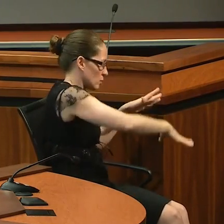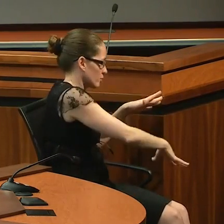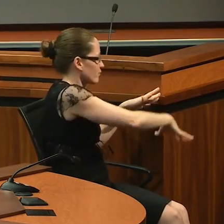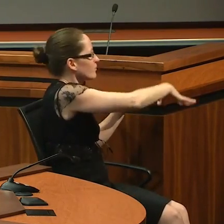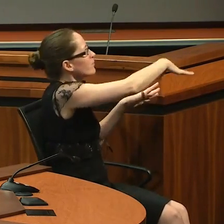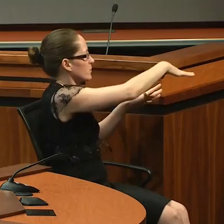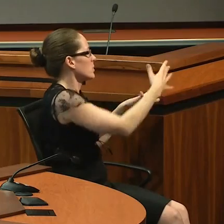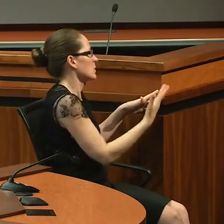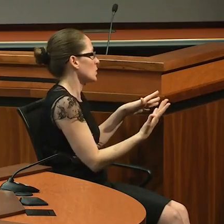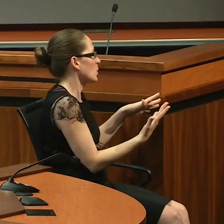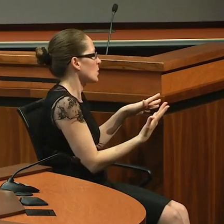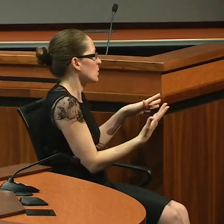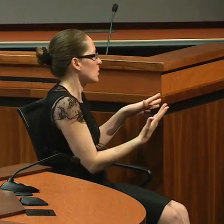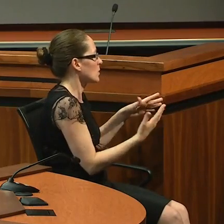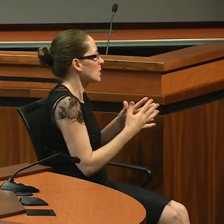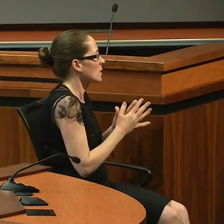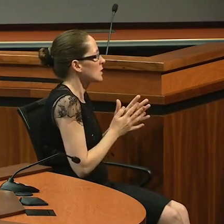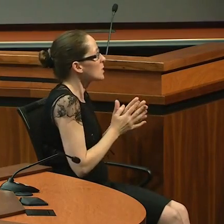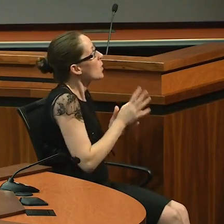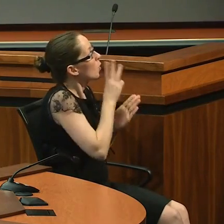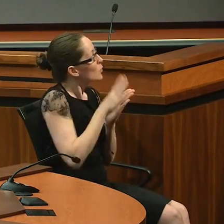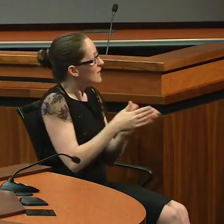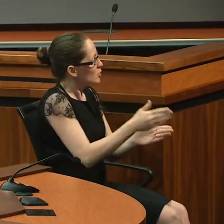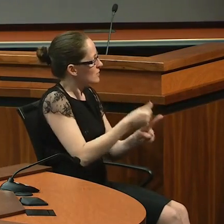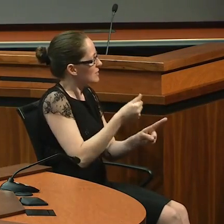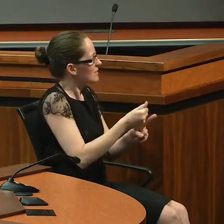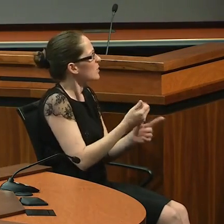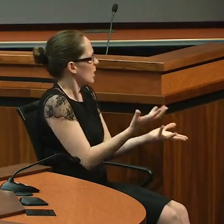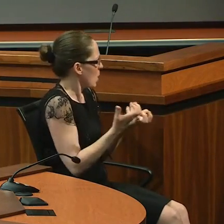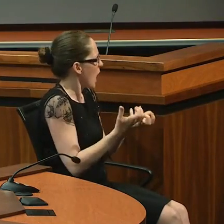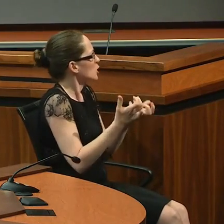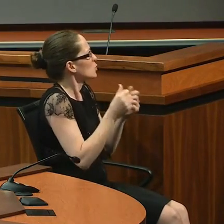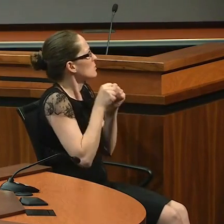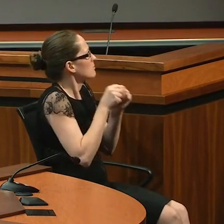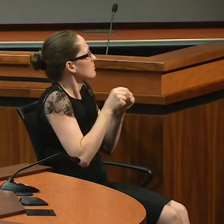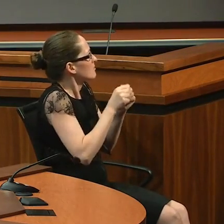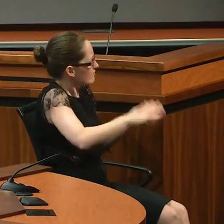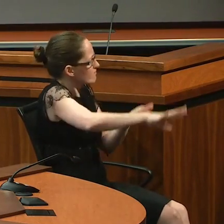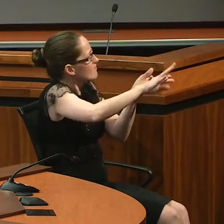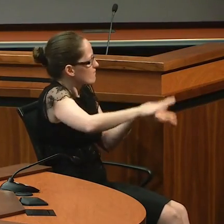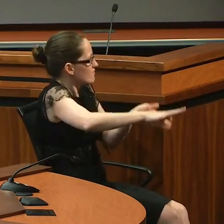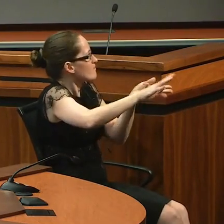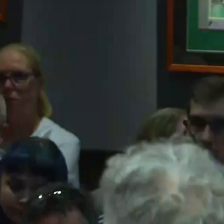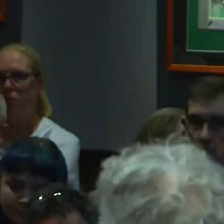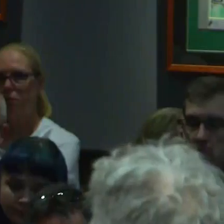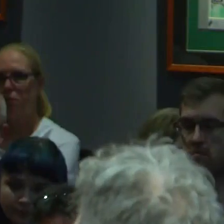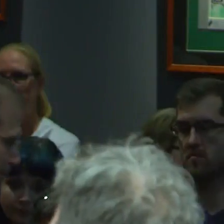letting pretty much the full channel through and then storing what would be flooding out of the channel. Thank you very much.